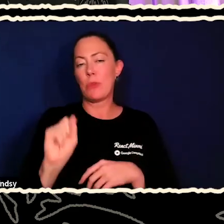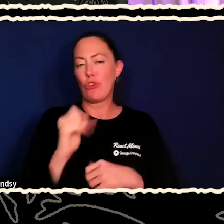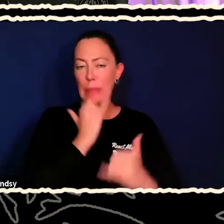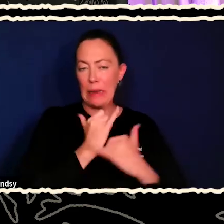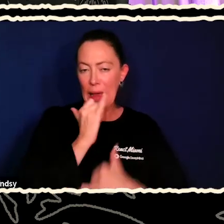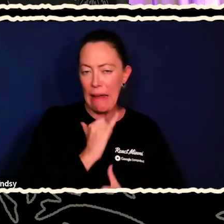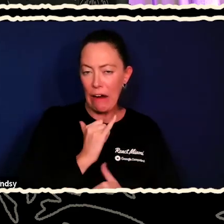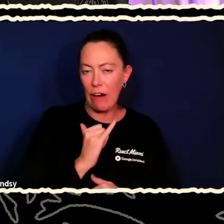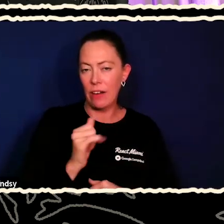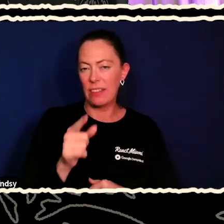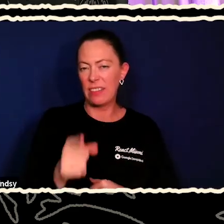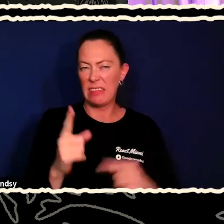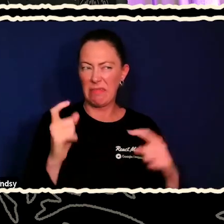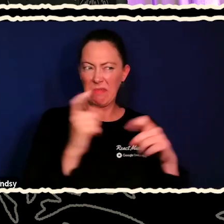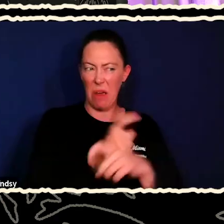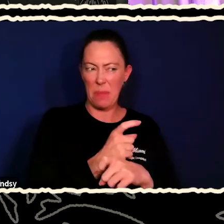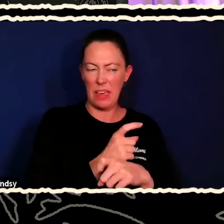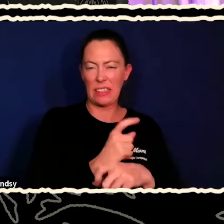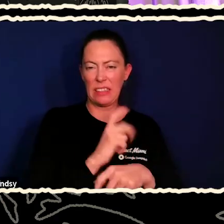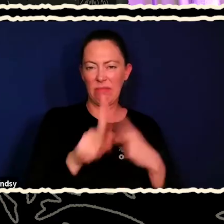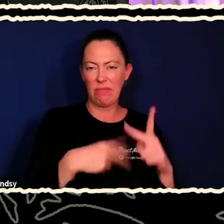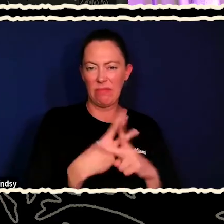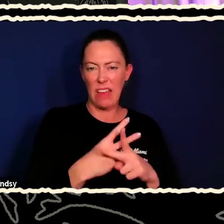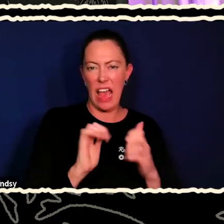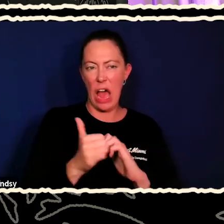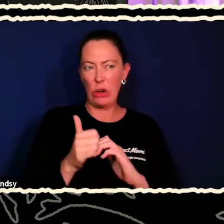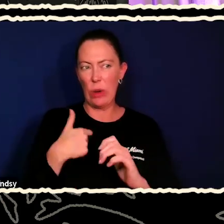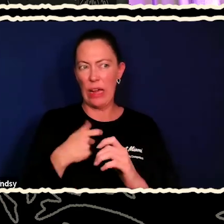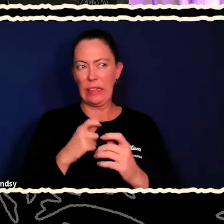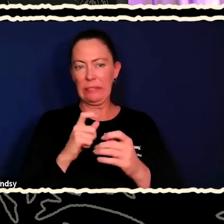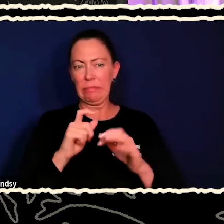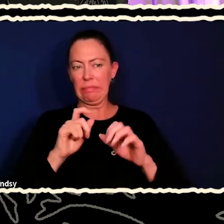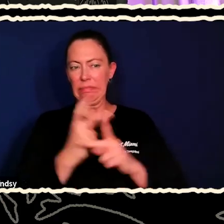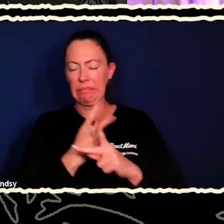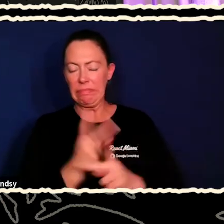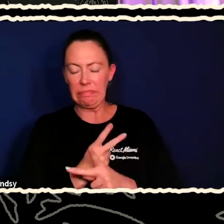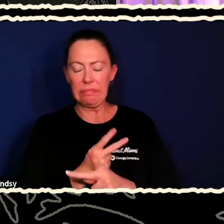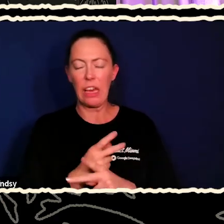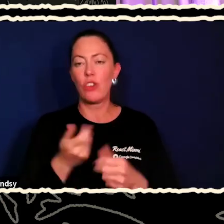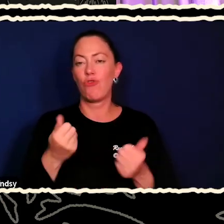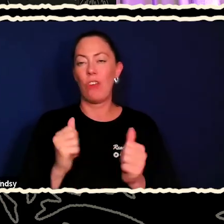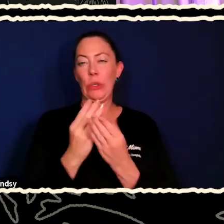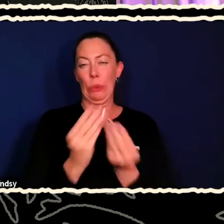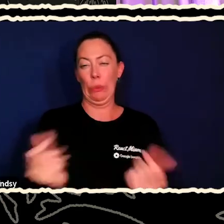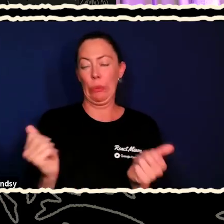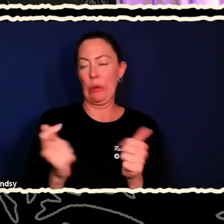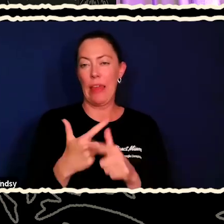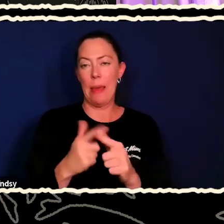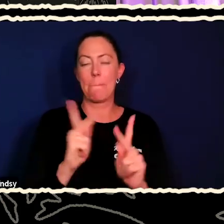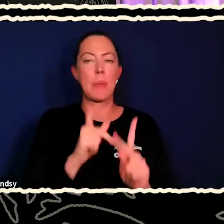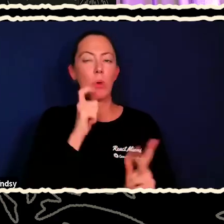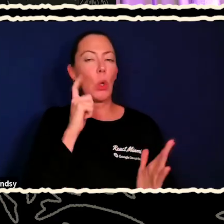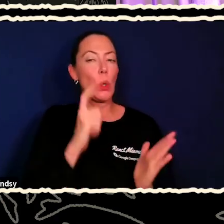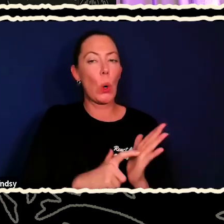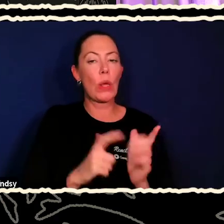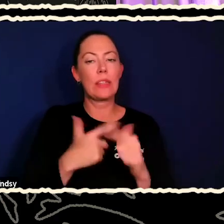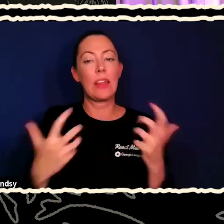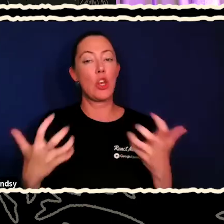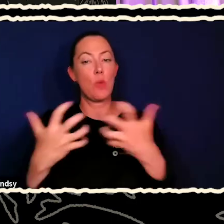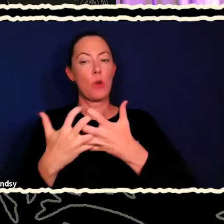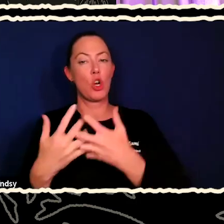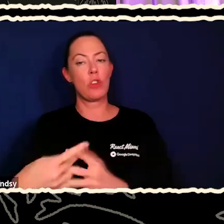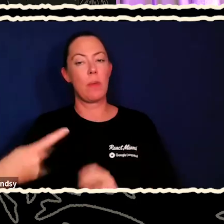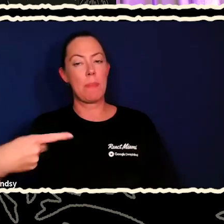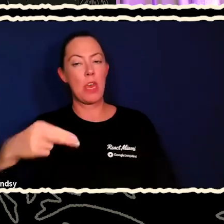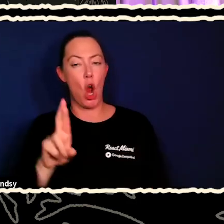like, oh, TS expect error, maybe, and you just make it go away and nobody notices and you merge the PR. Well, you can use this